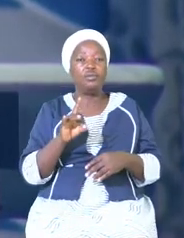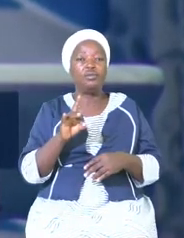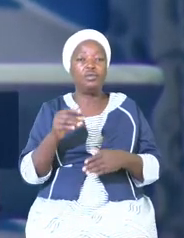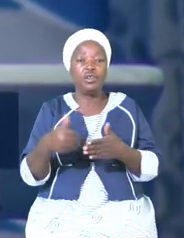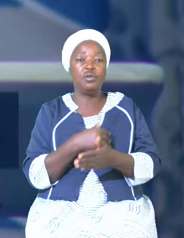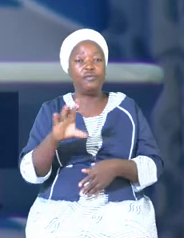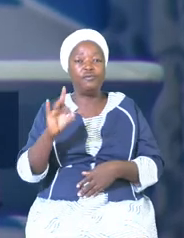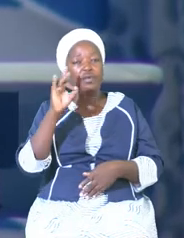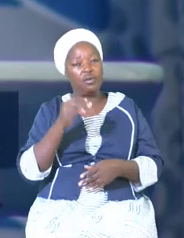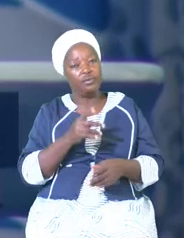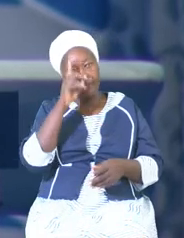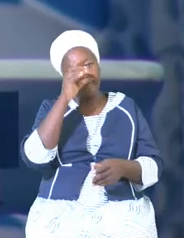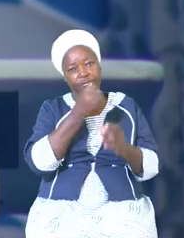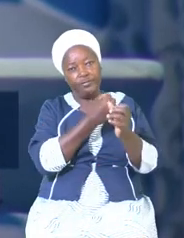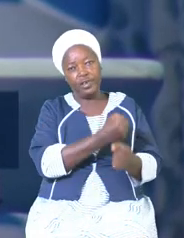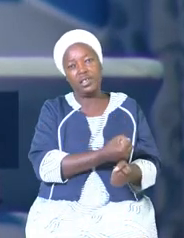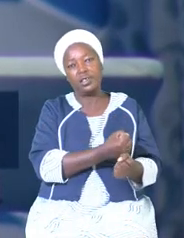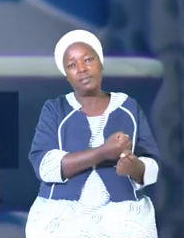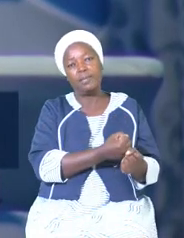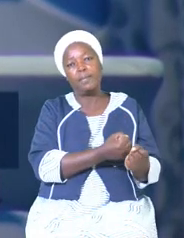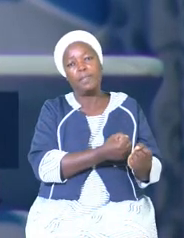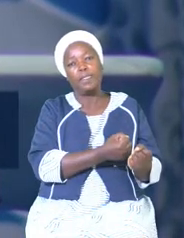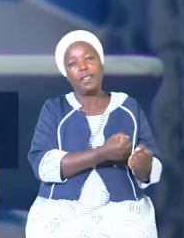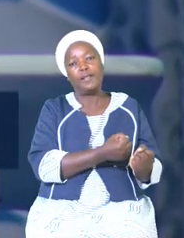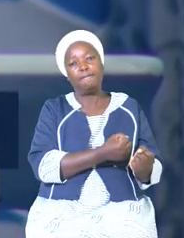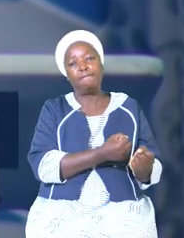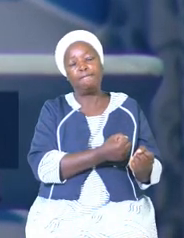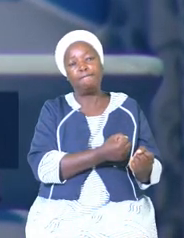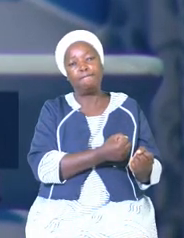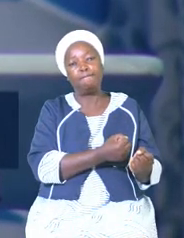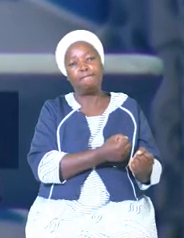And those of us here tonight, let's please